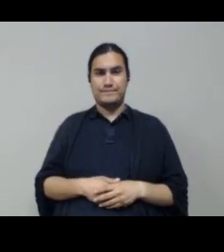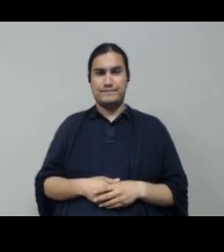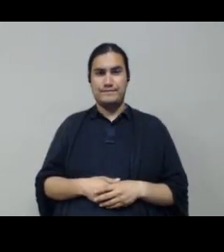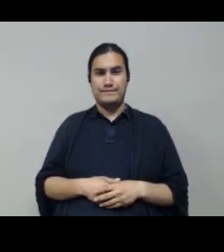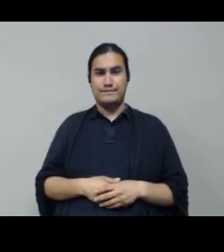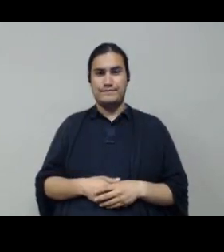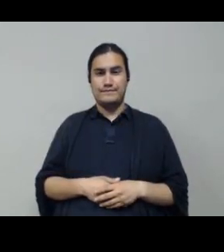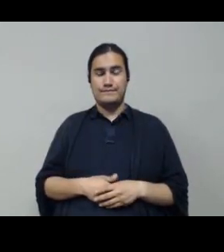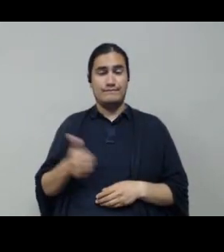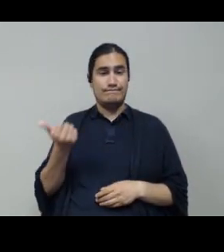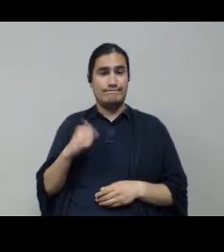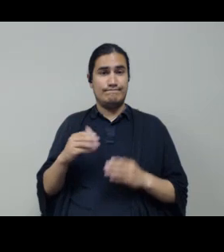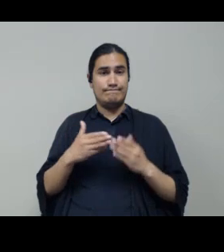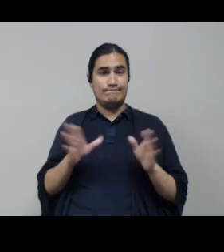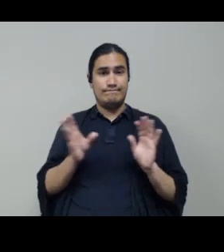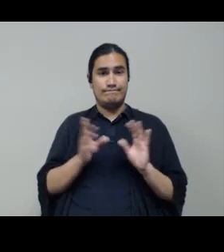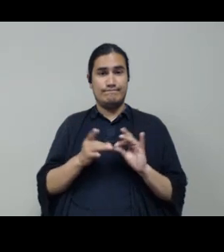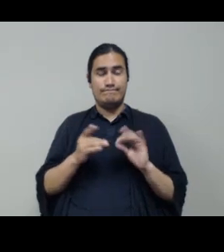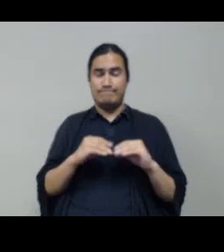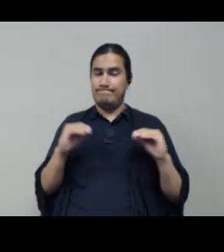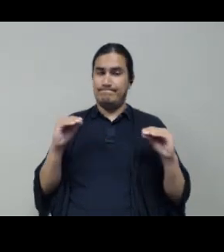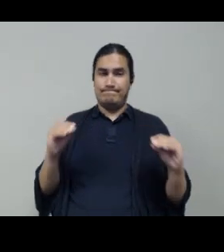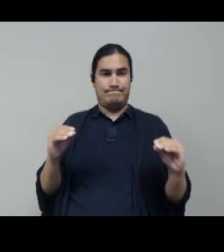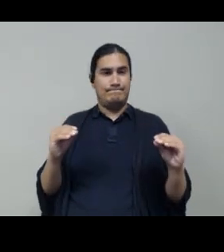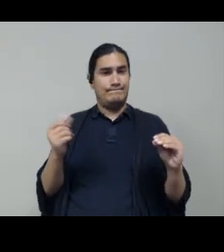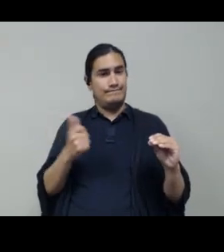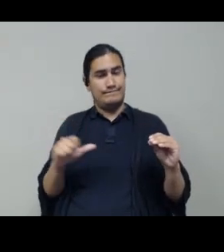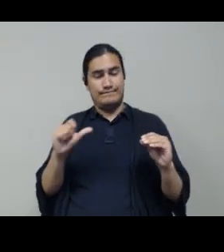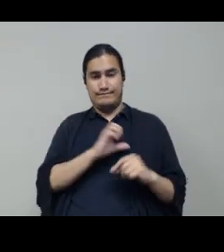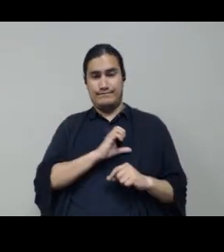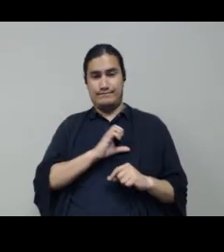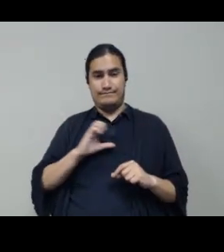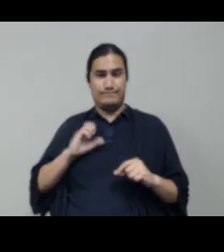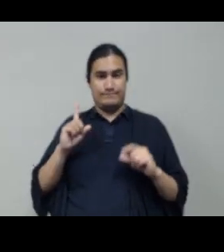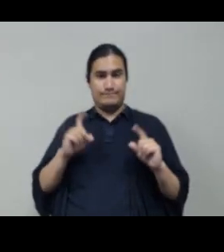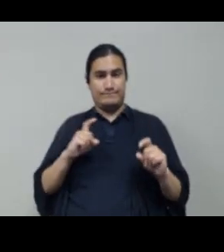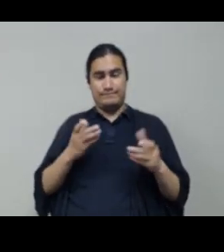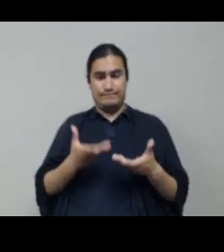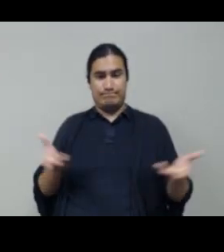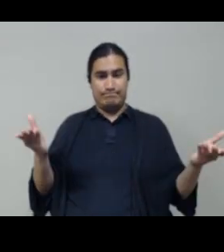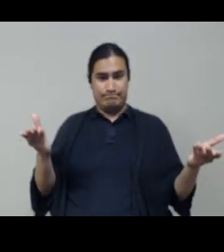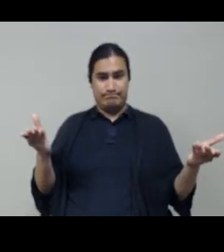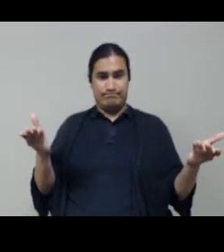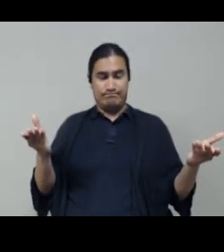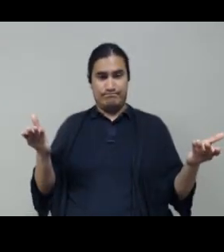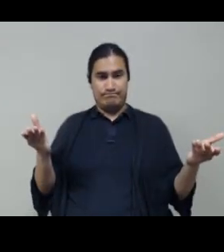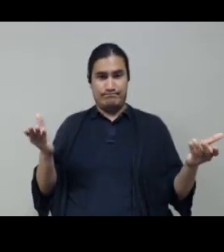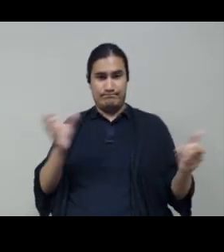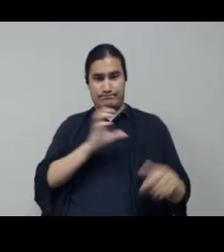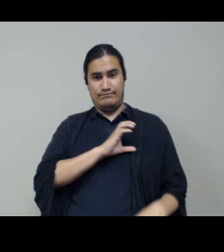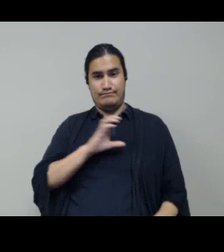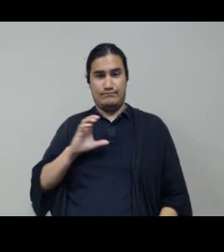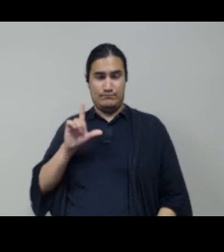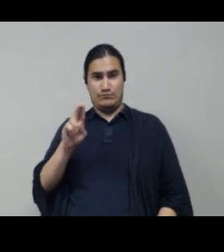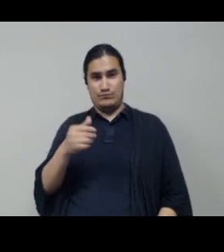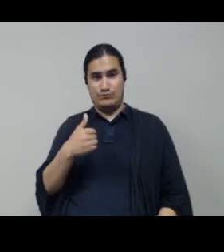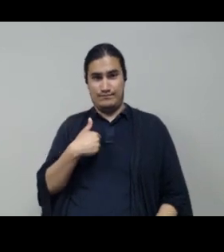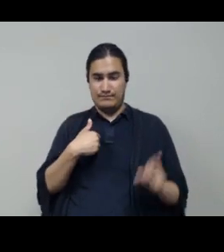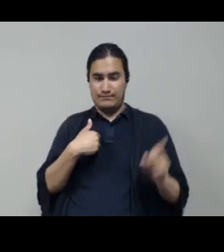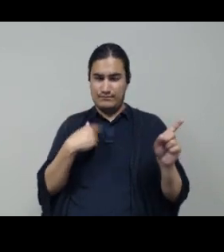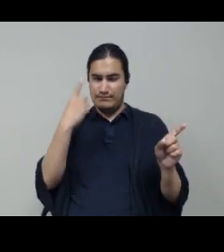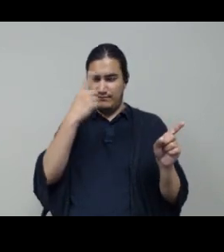Have any public comment? None at this time. Thank you. Have any commissioner questions? Commissioner Liu, do you have one? I see it on your